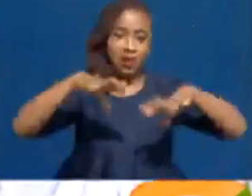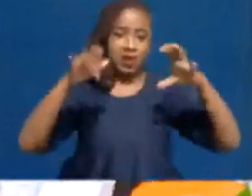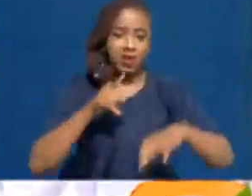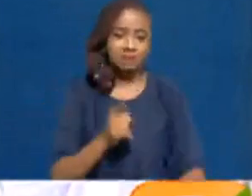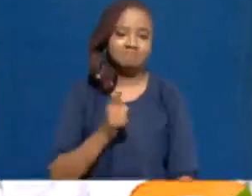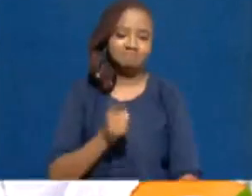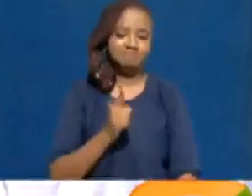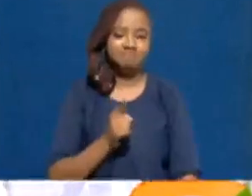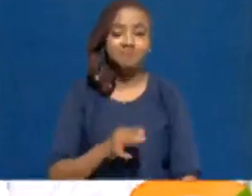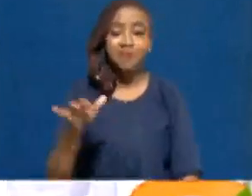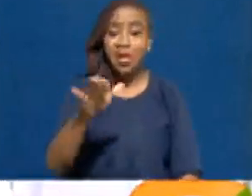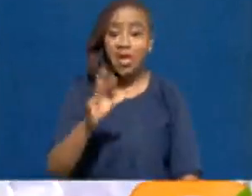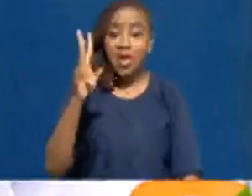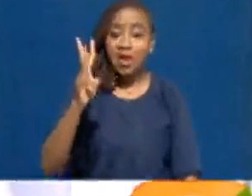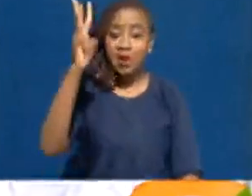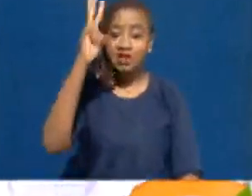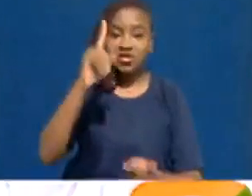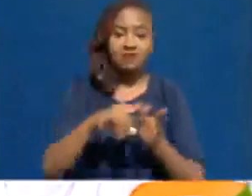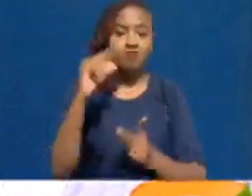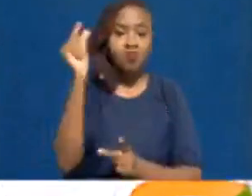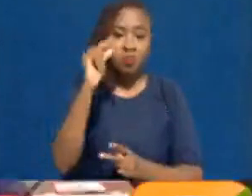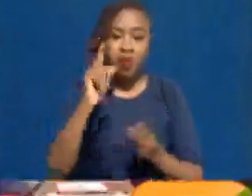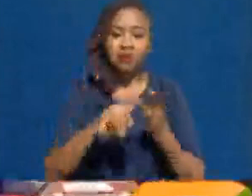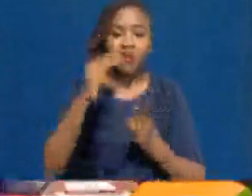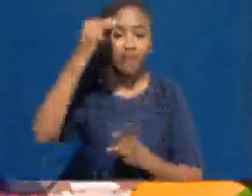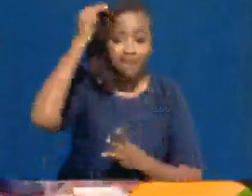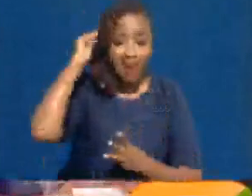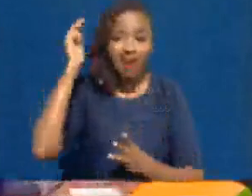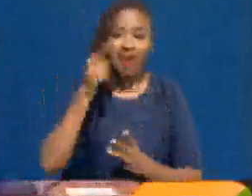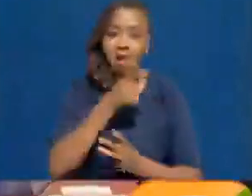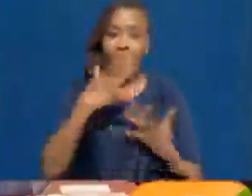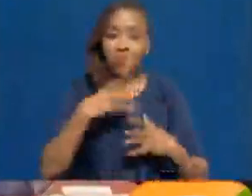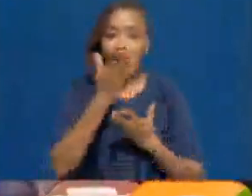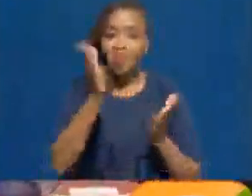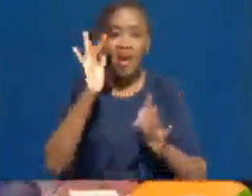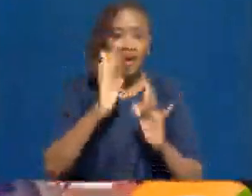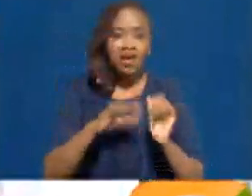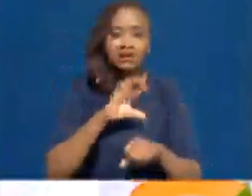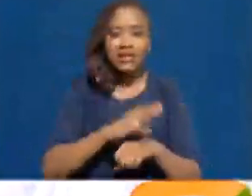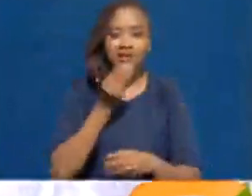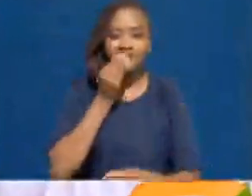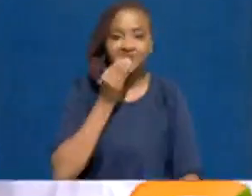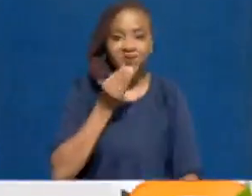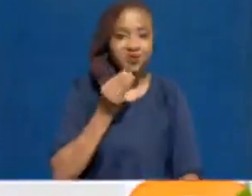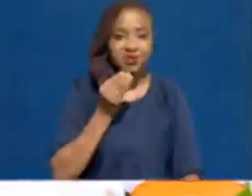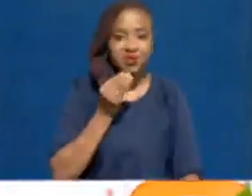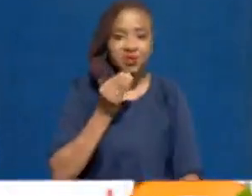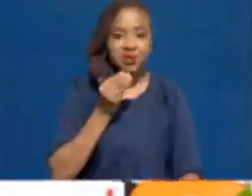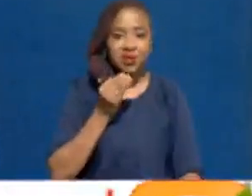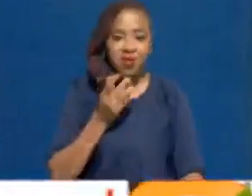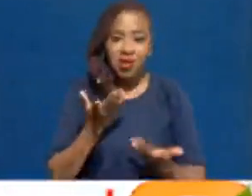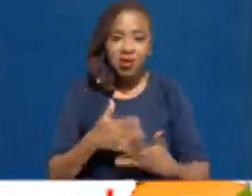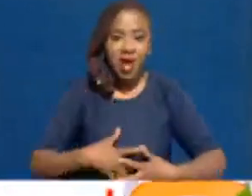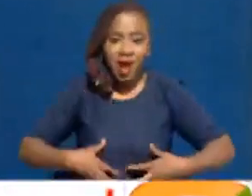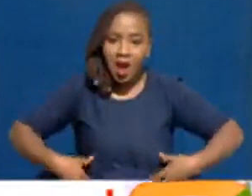Of Wajia, Garissa, Mandera are unable to get food and are staring at